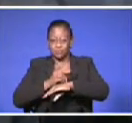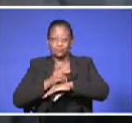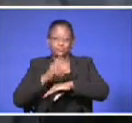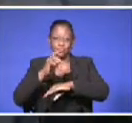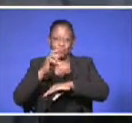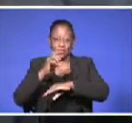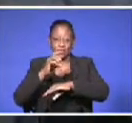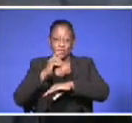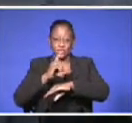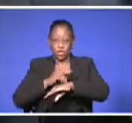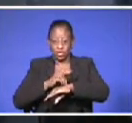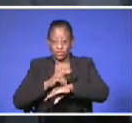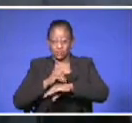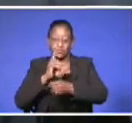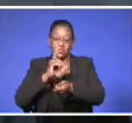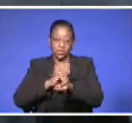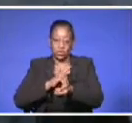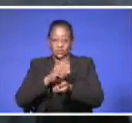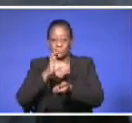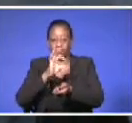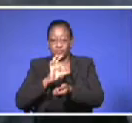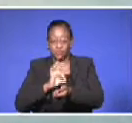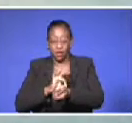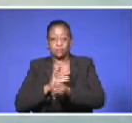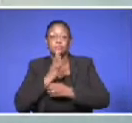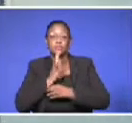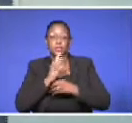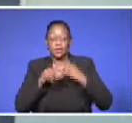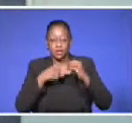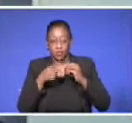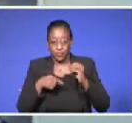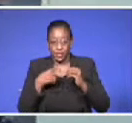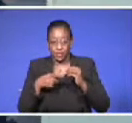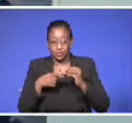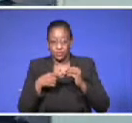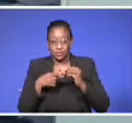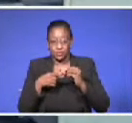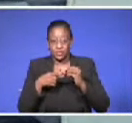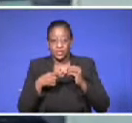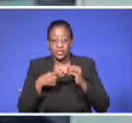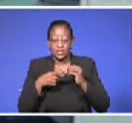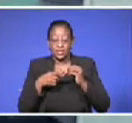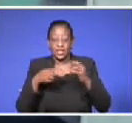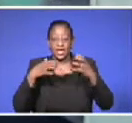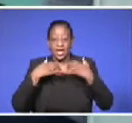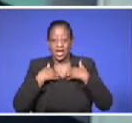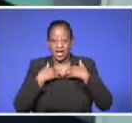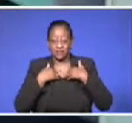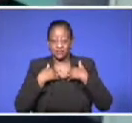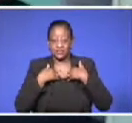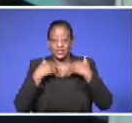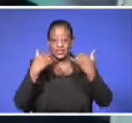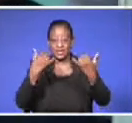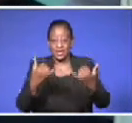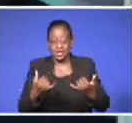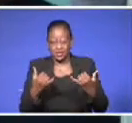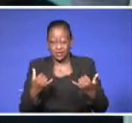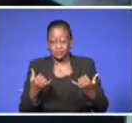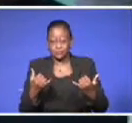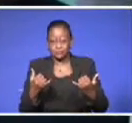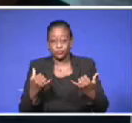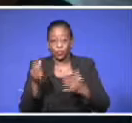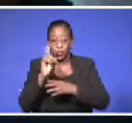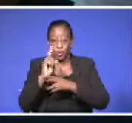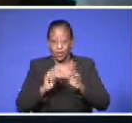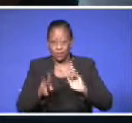Bahamians should be on high alert as the Delta variant is 60% more infectious than the Alpha variant that had dominated the UK.